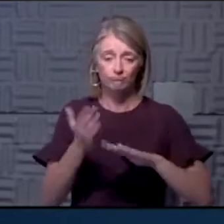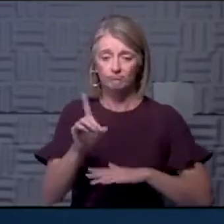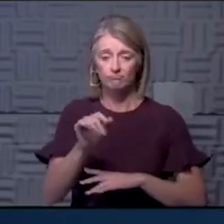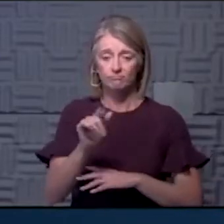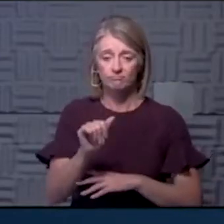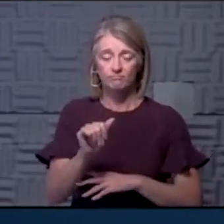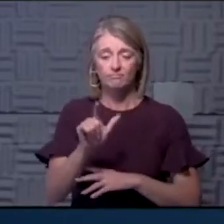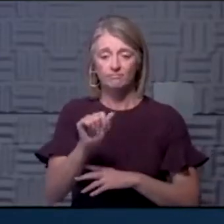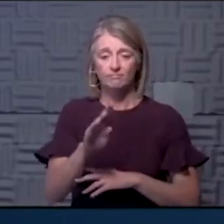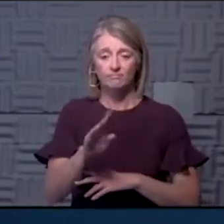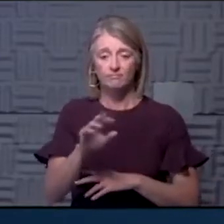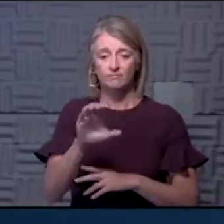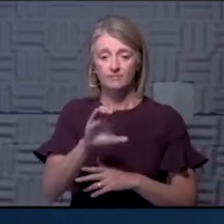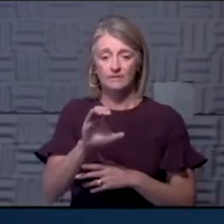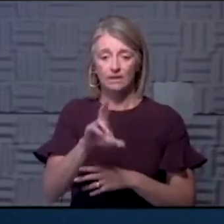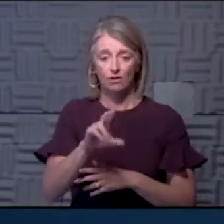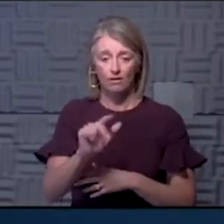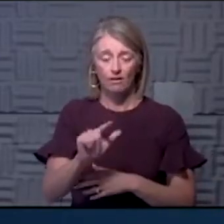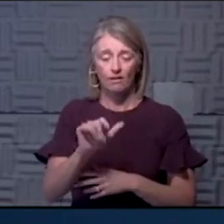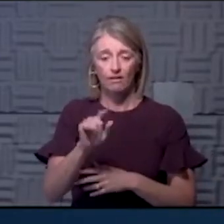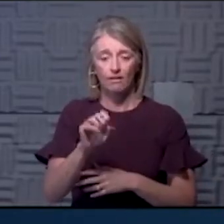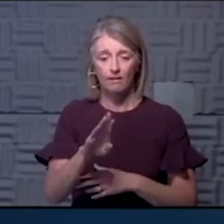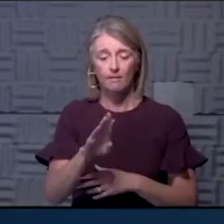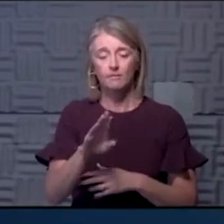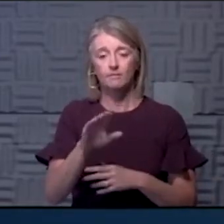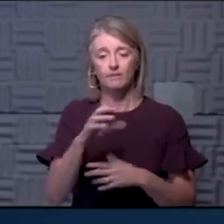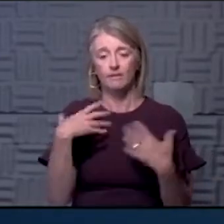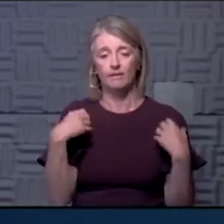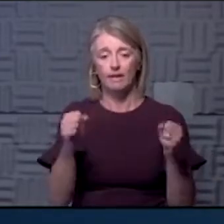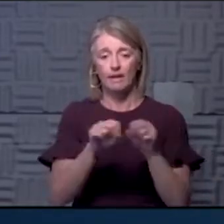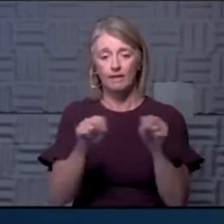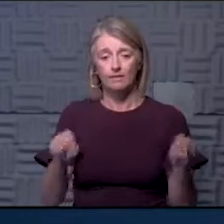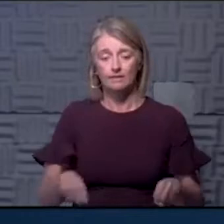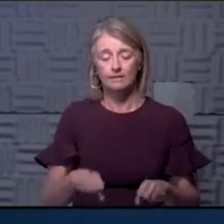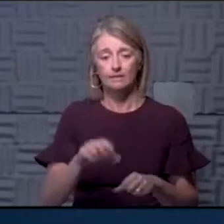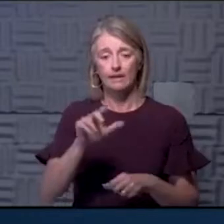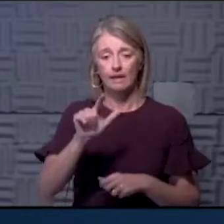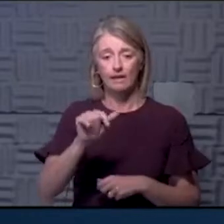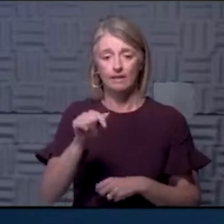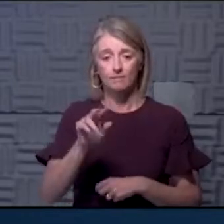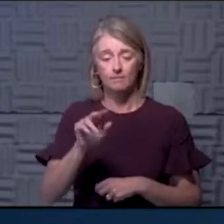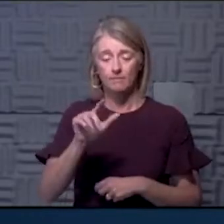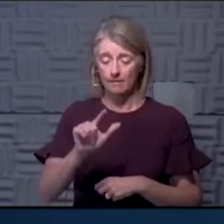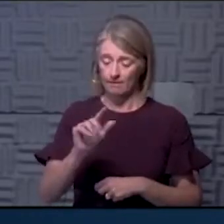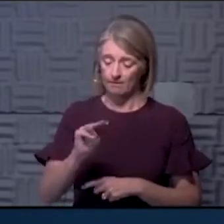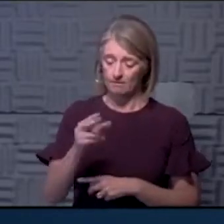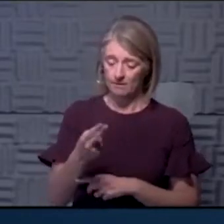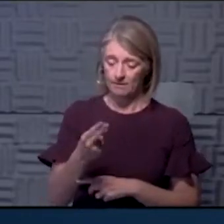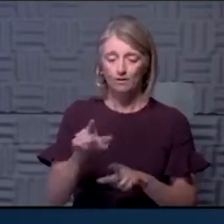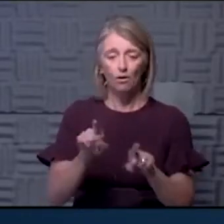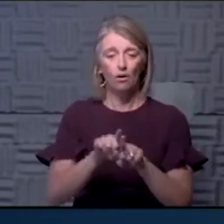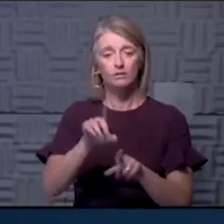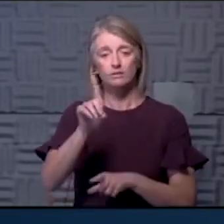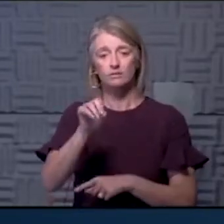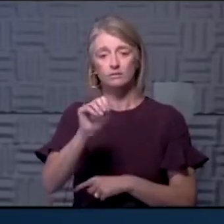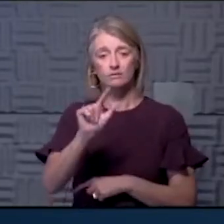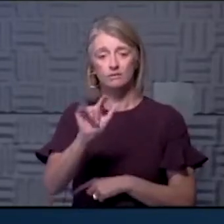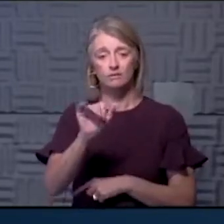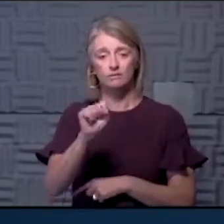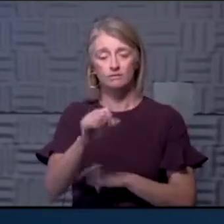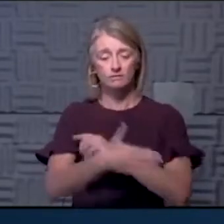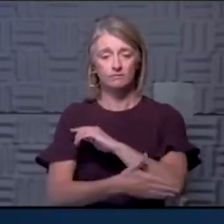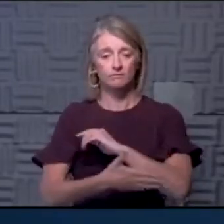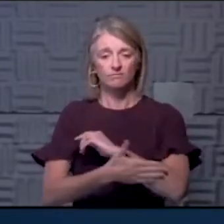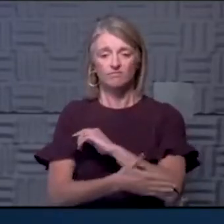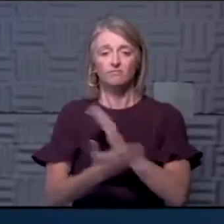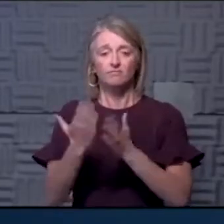from the CRL lab, you've got results coming from the health system lab, from LMH, and also Douglas County. So we were able to actually get a